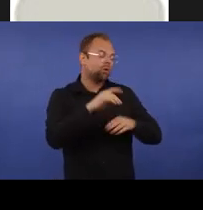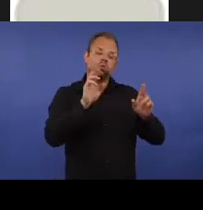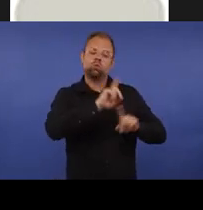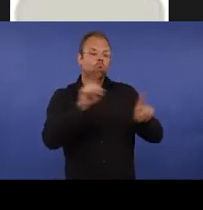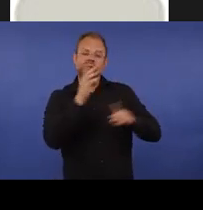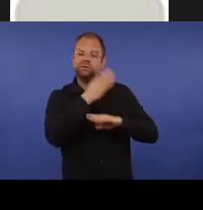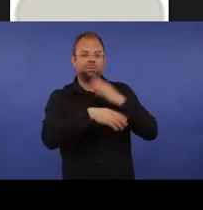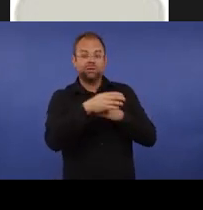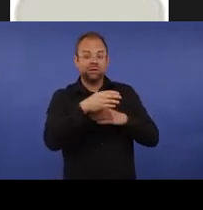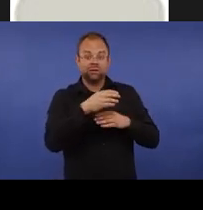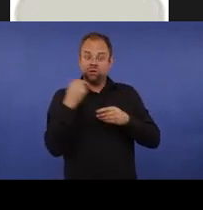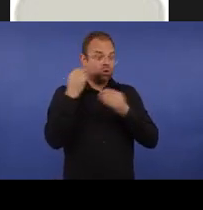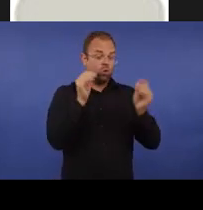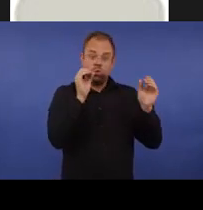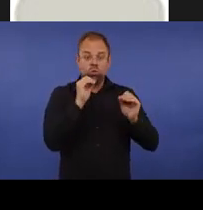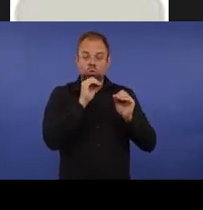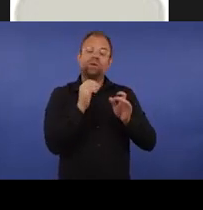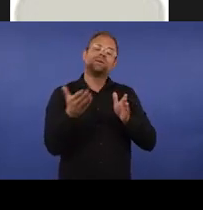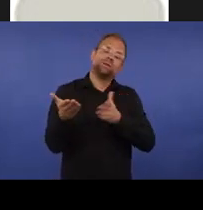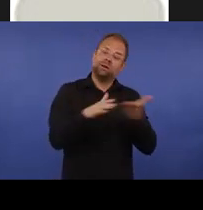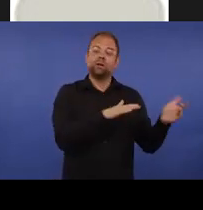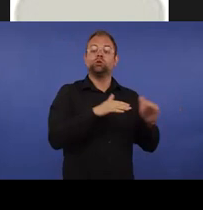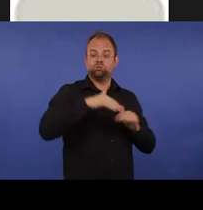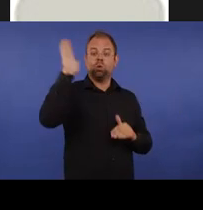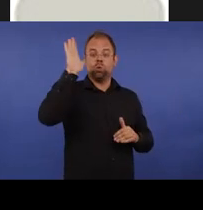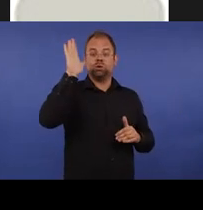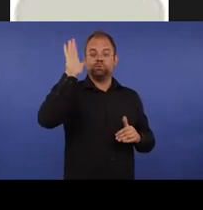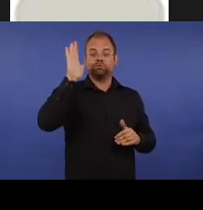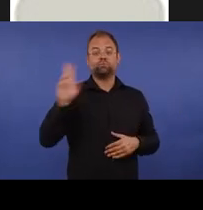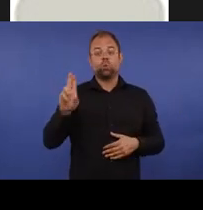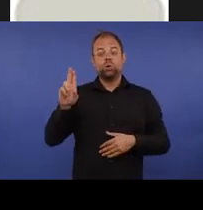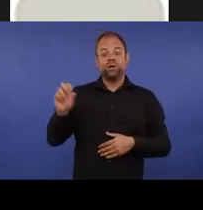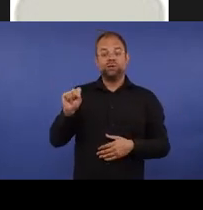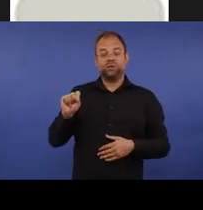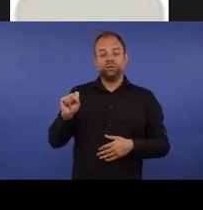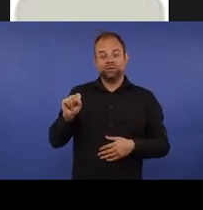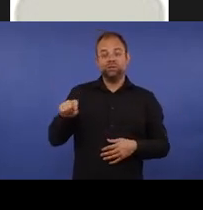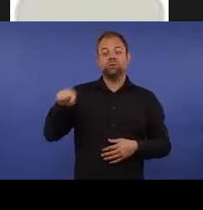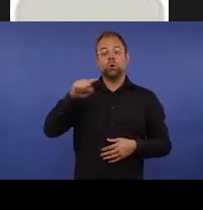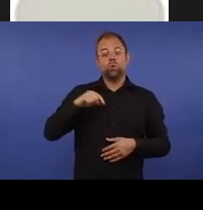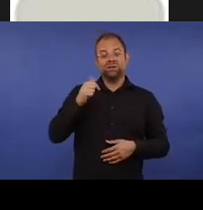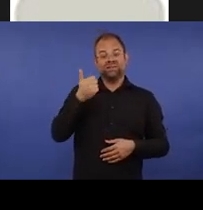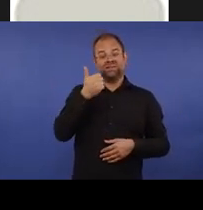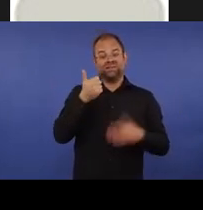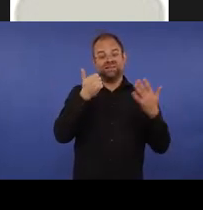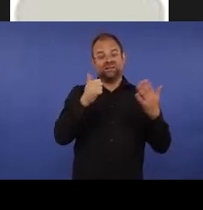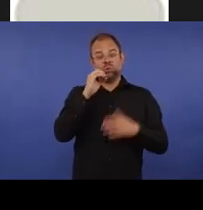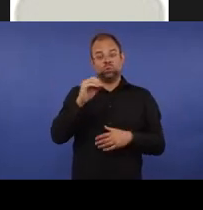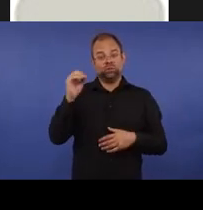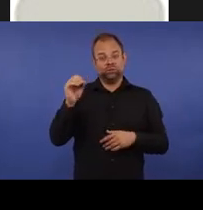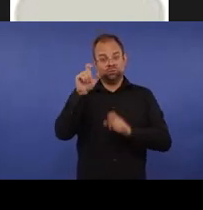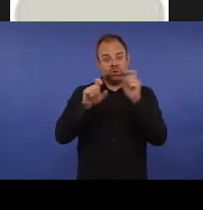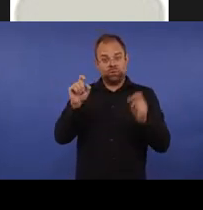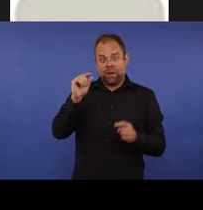disabilities. So I look forward to the continuing growth and development of WIN, of the independent living movements in